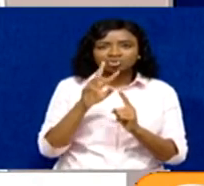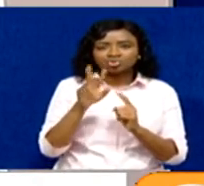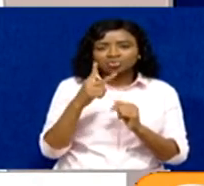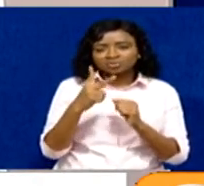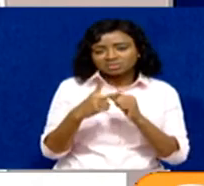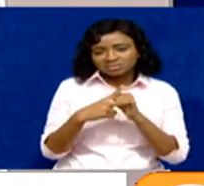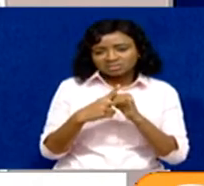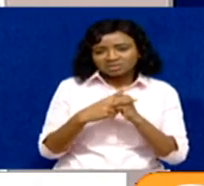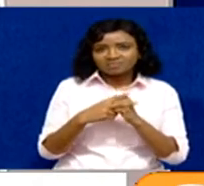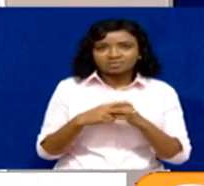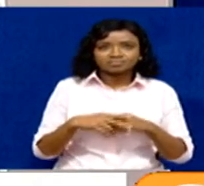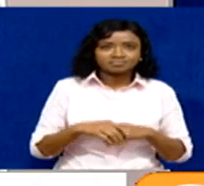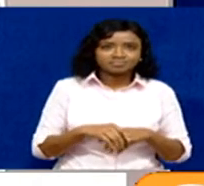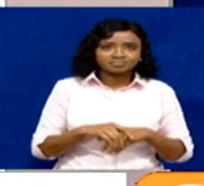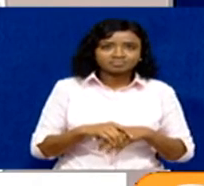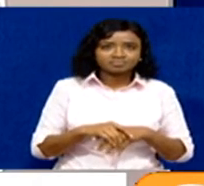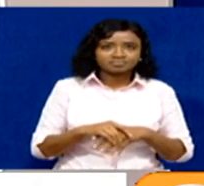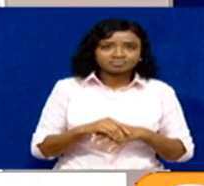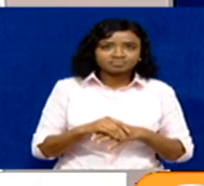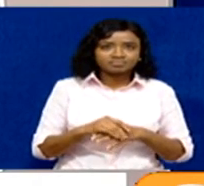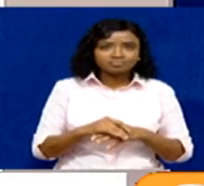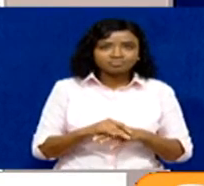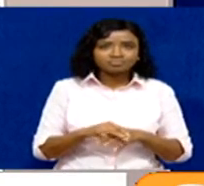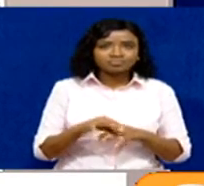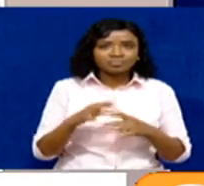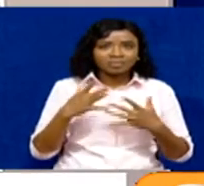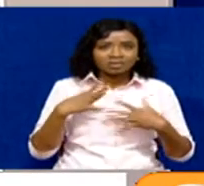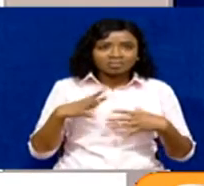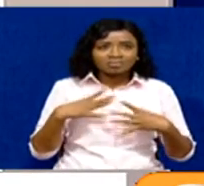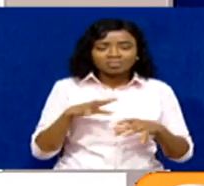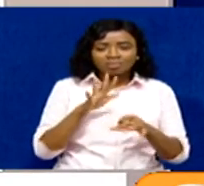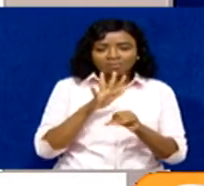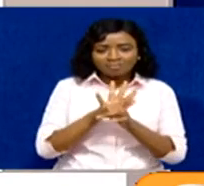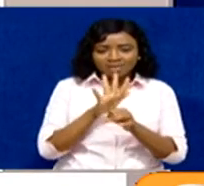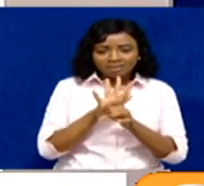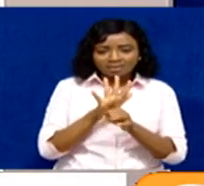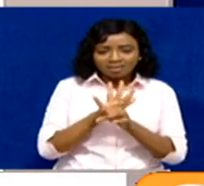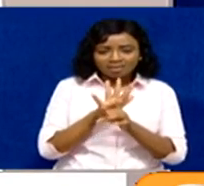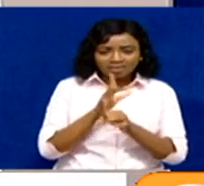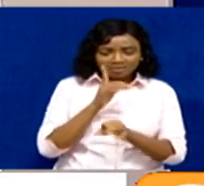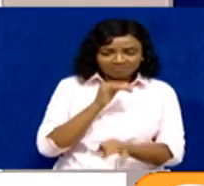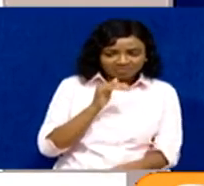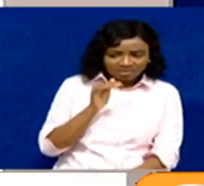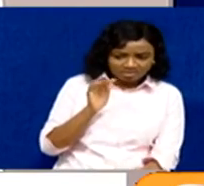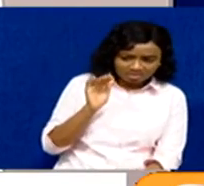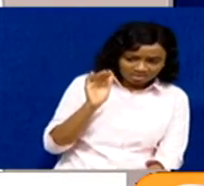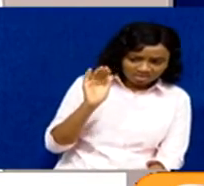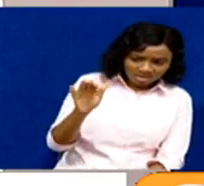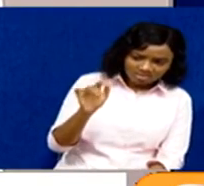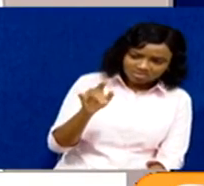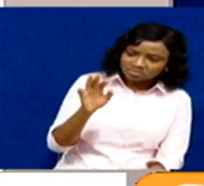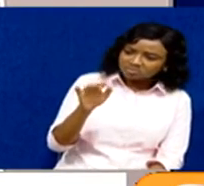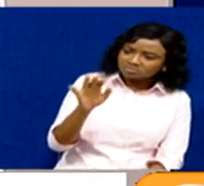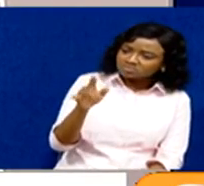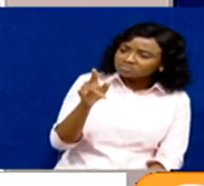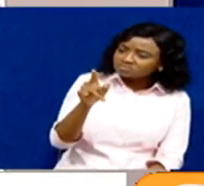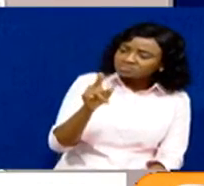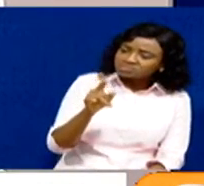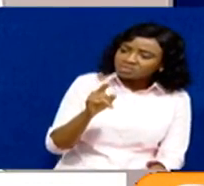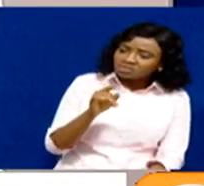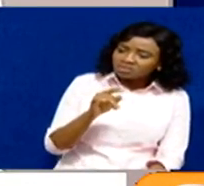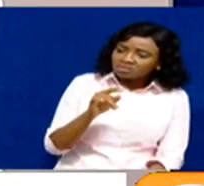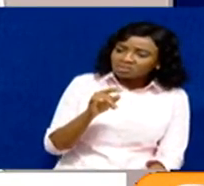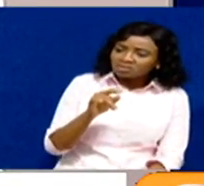2007, many people asked him, including myself and others, asked him, when you